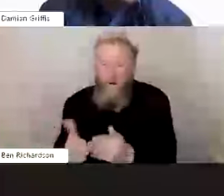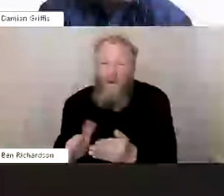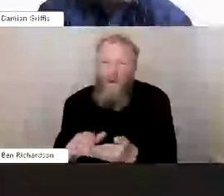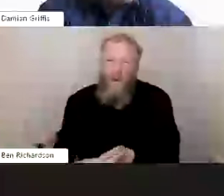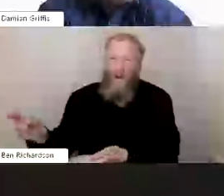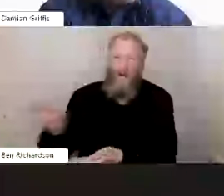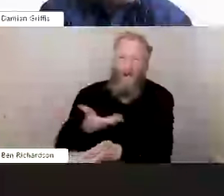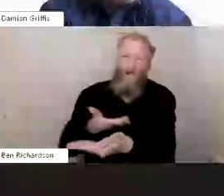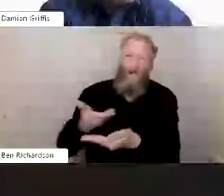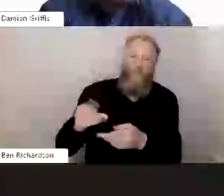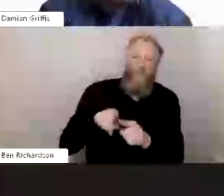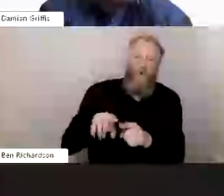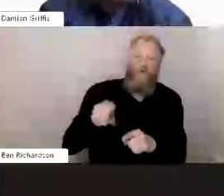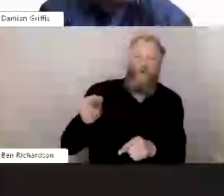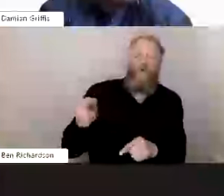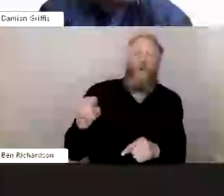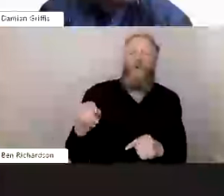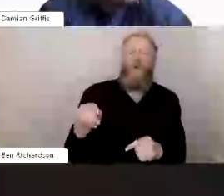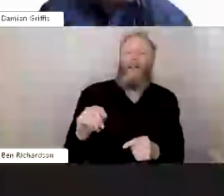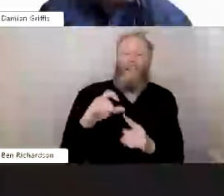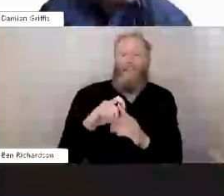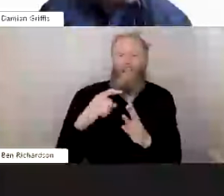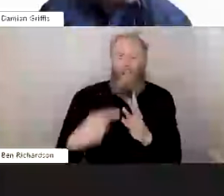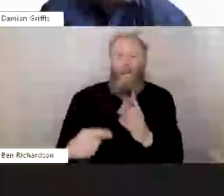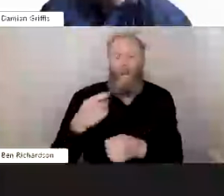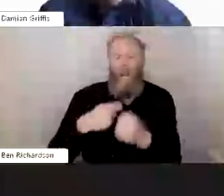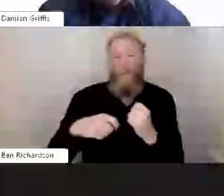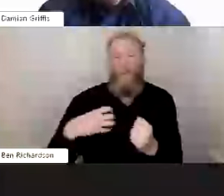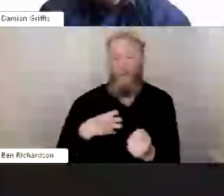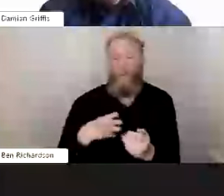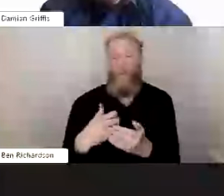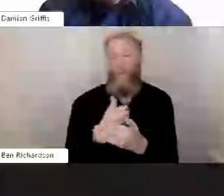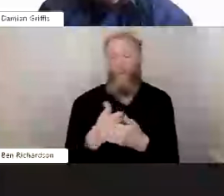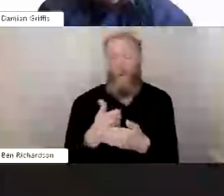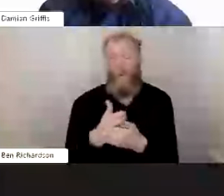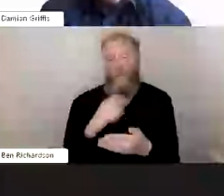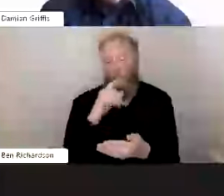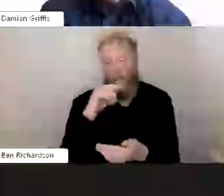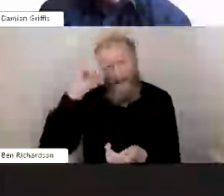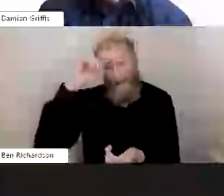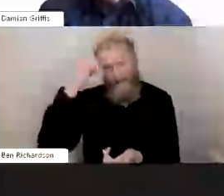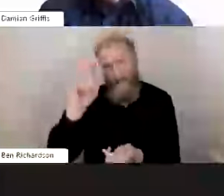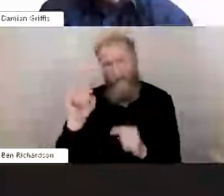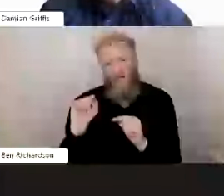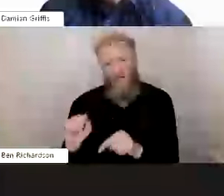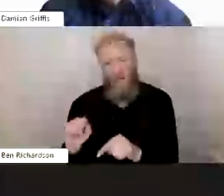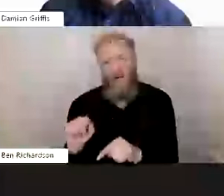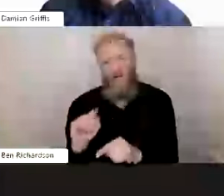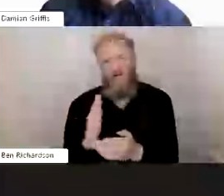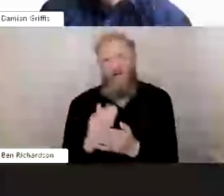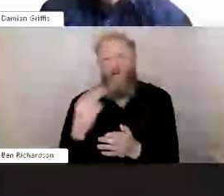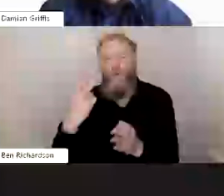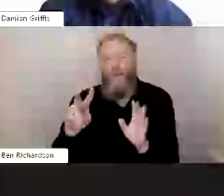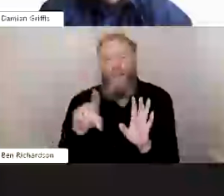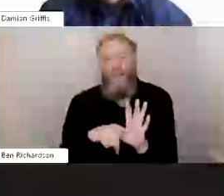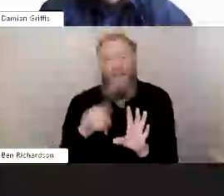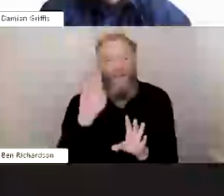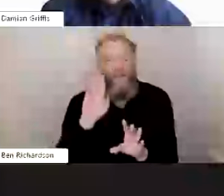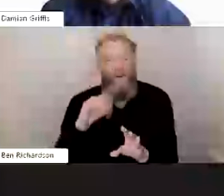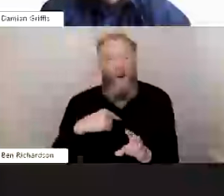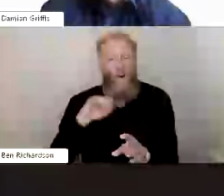Disability is becoming more and more common understanding of what it is. 20 years ago, I would have said community would have just